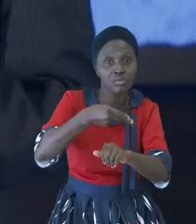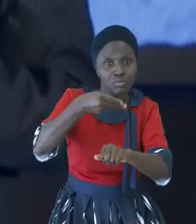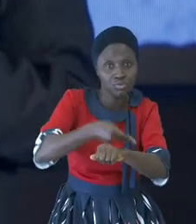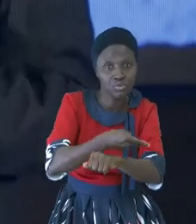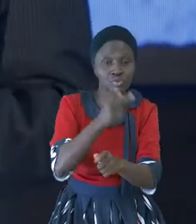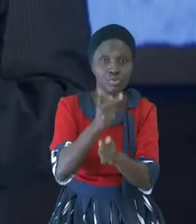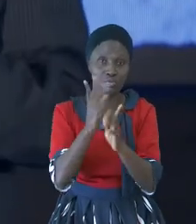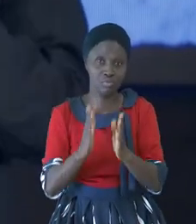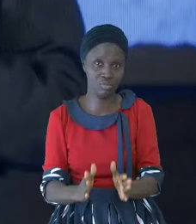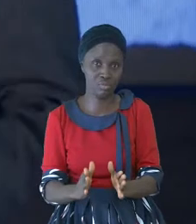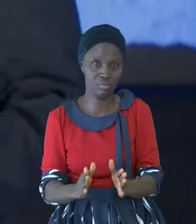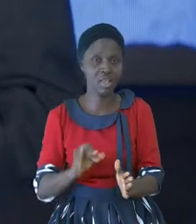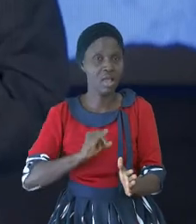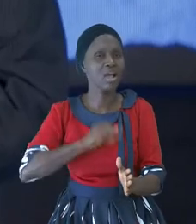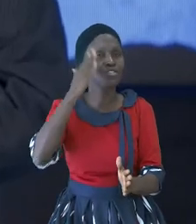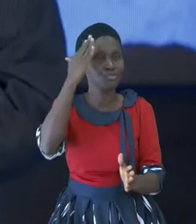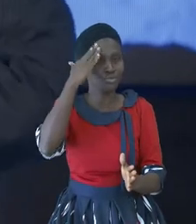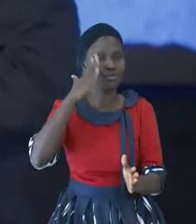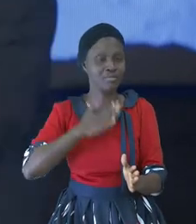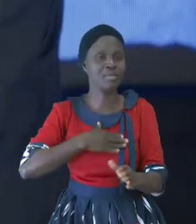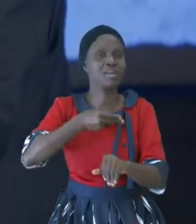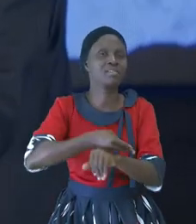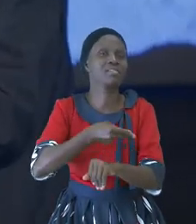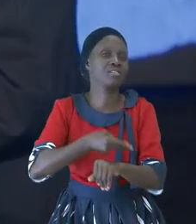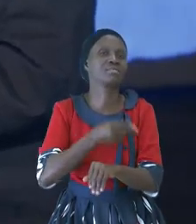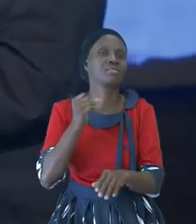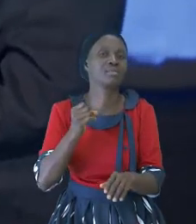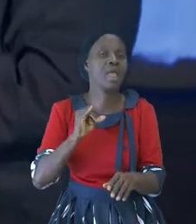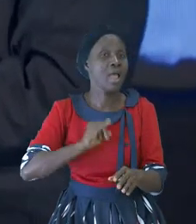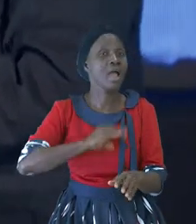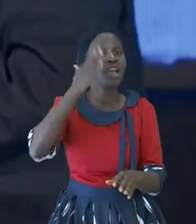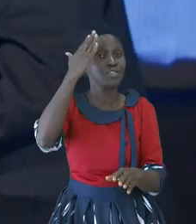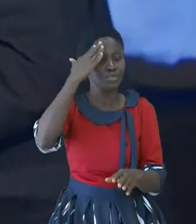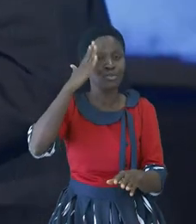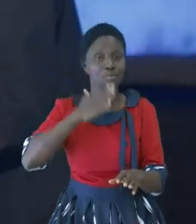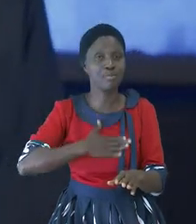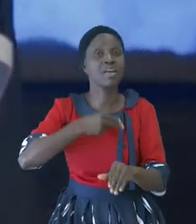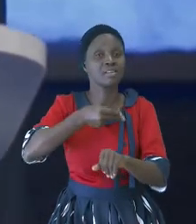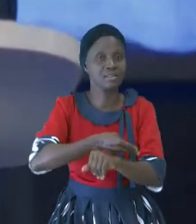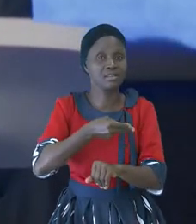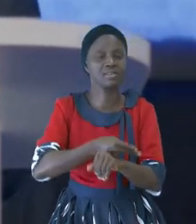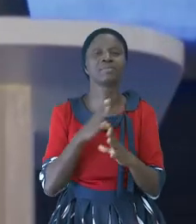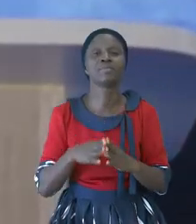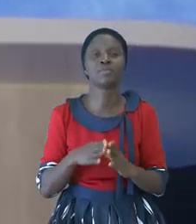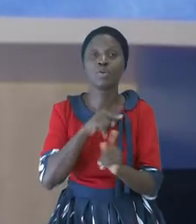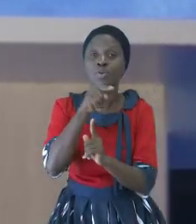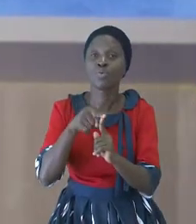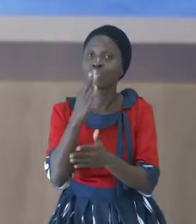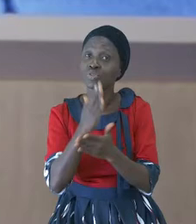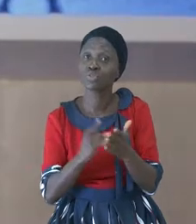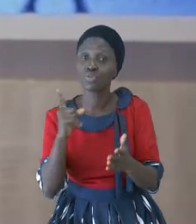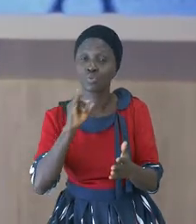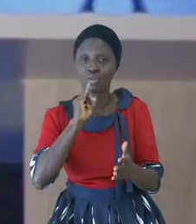know my sheep. Wonderful. I know my sheep. When somebody is praying, the